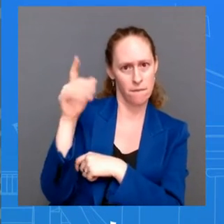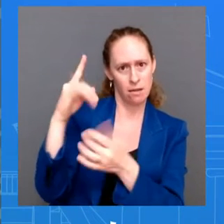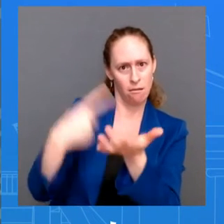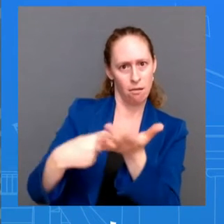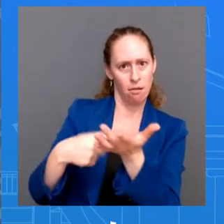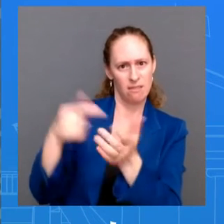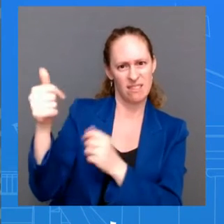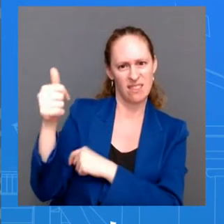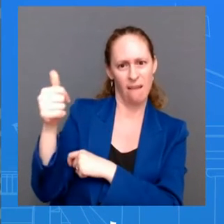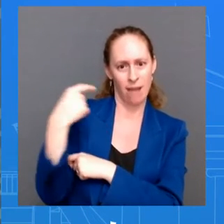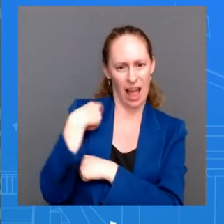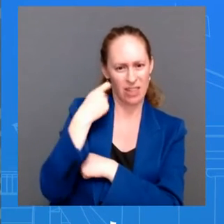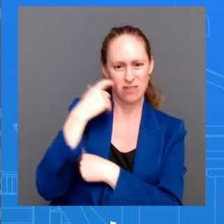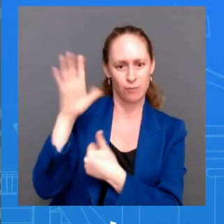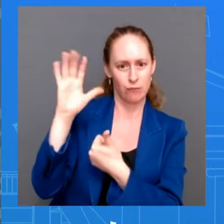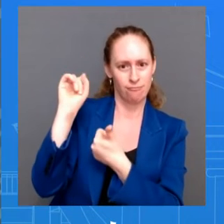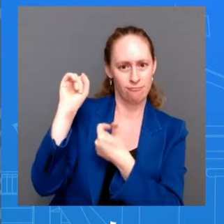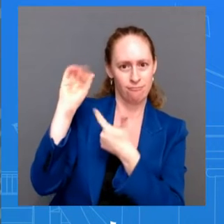not delusional,